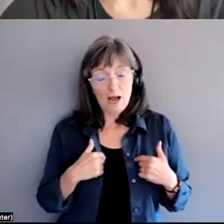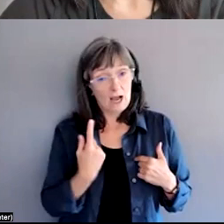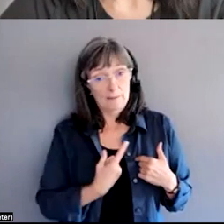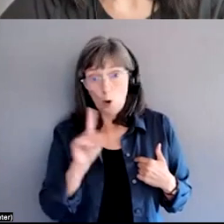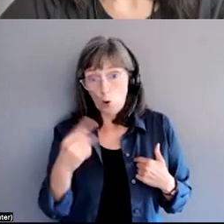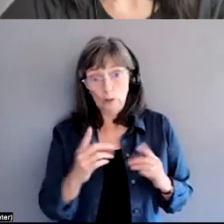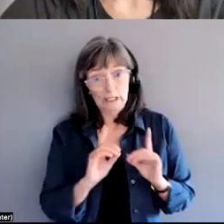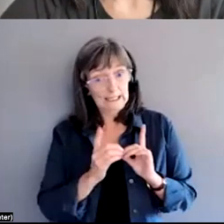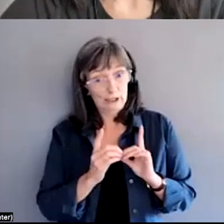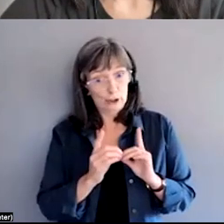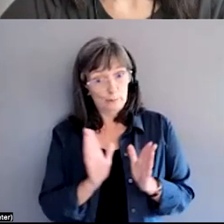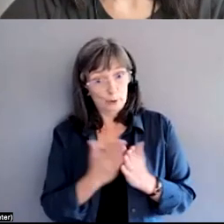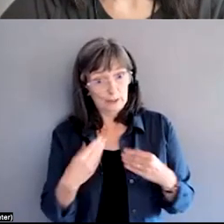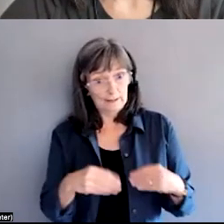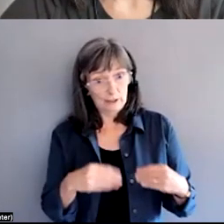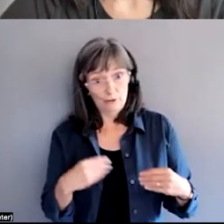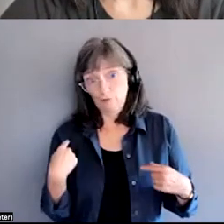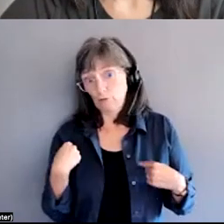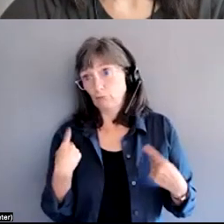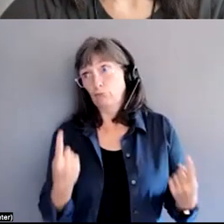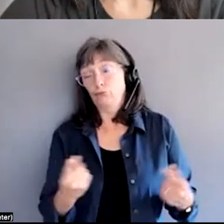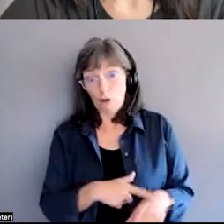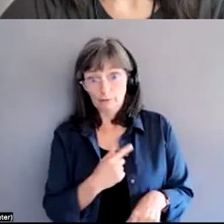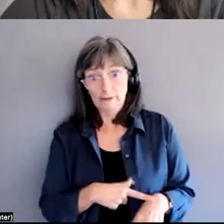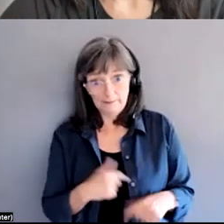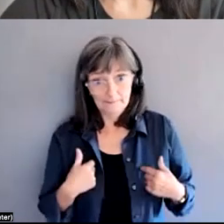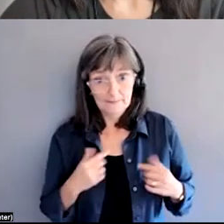bookseller for the past while,